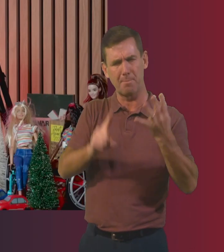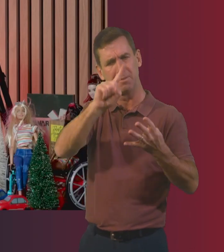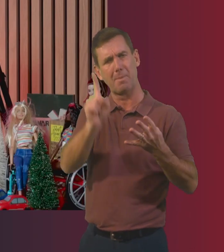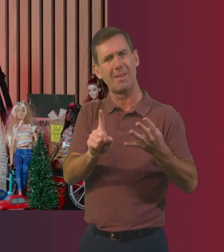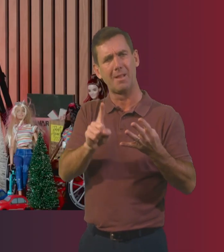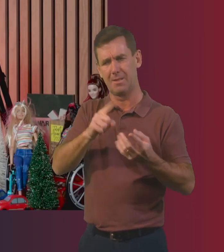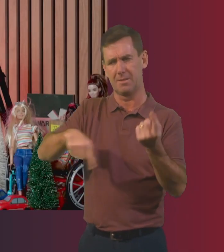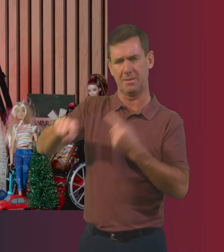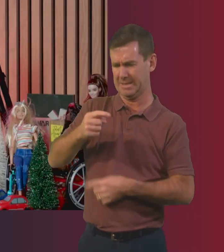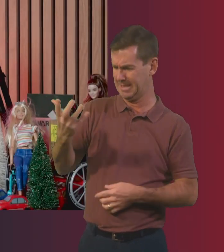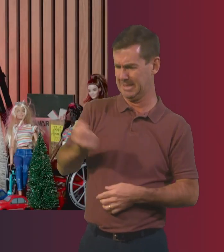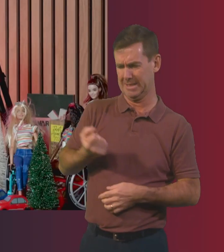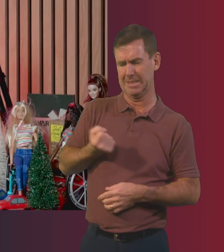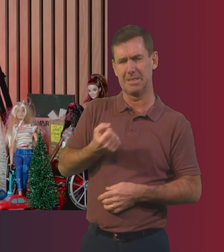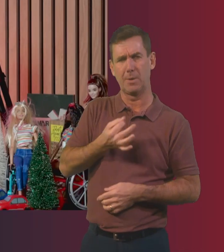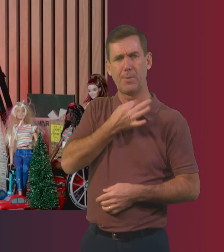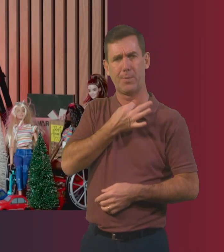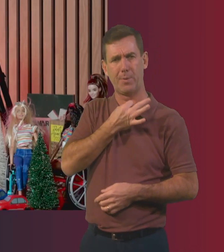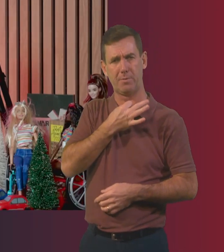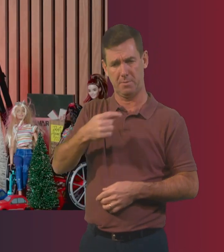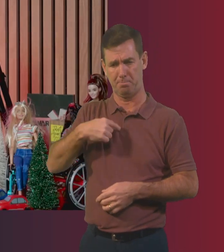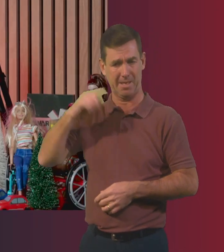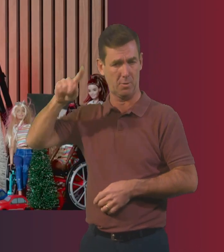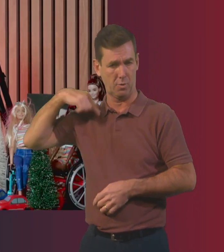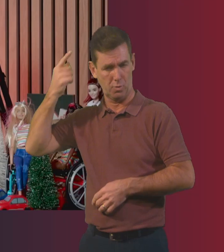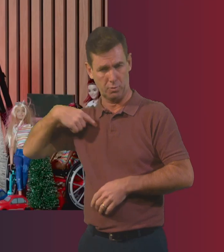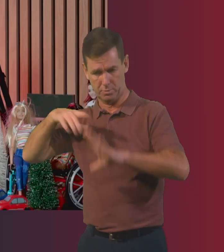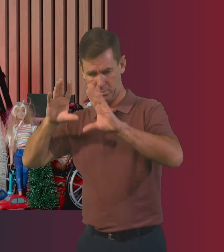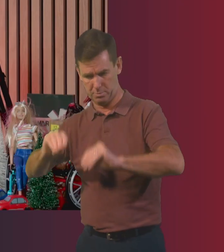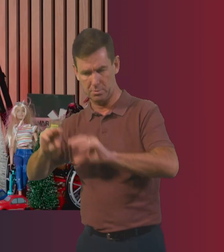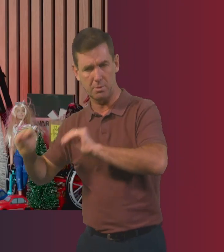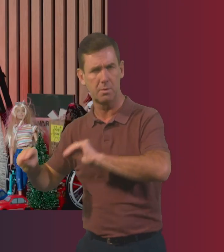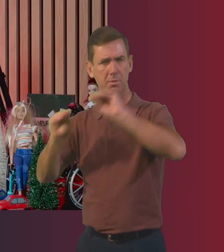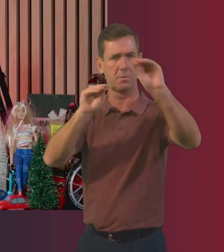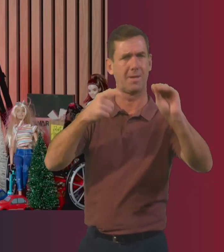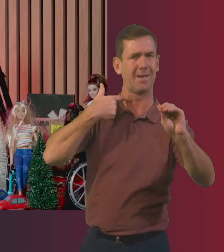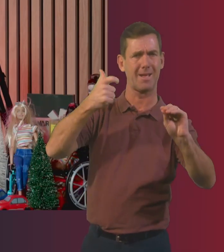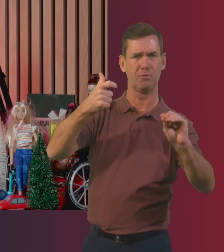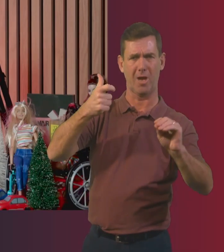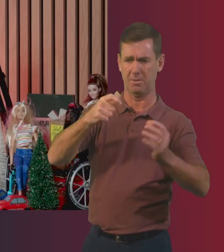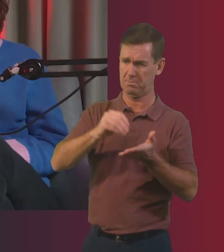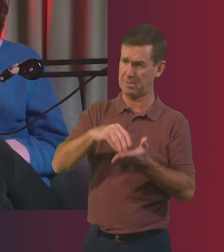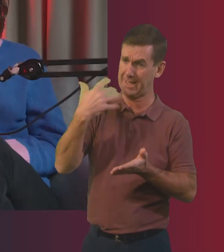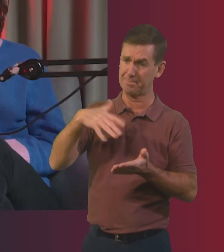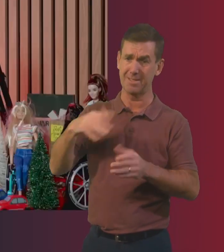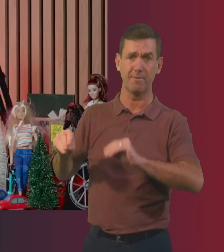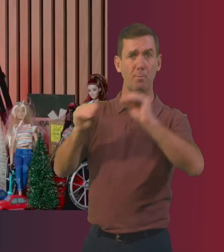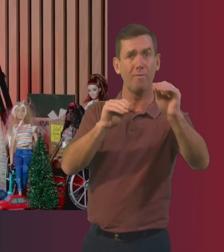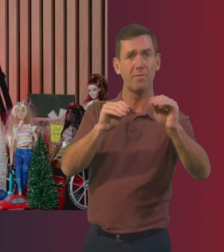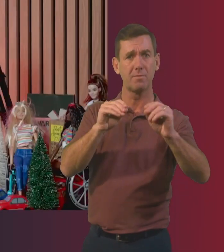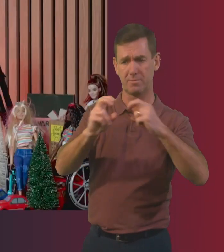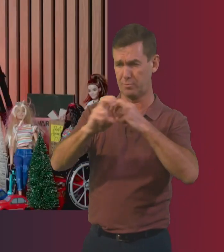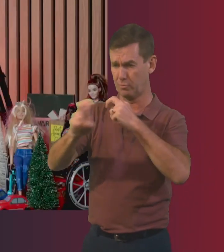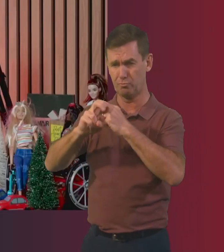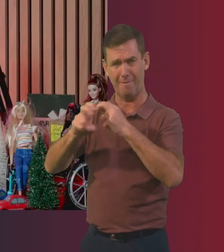And this year, because I've moved house and that is expensive, travel is expensive. I've not had to think about travel. My dad was an